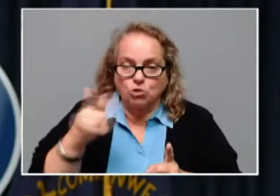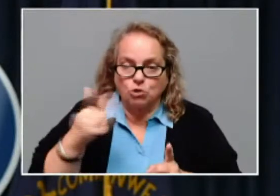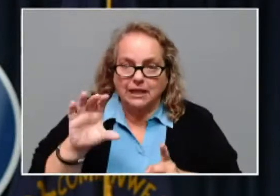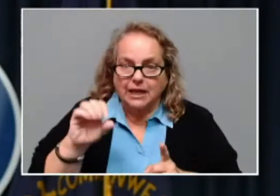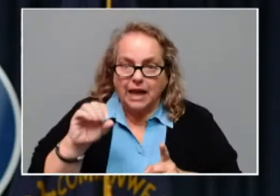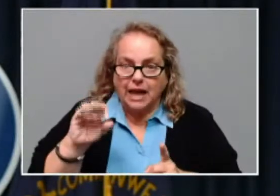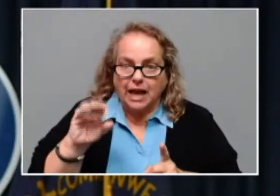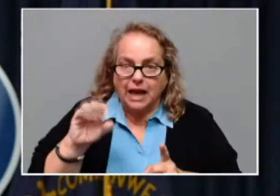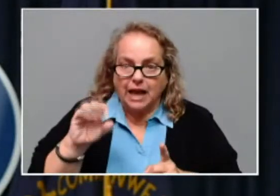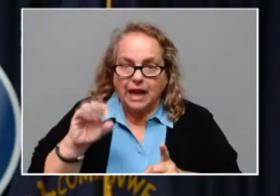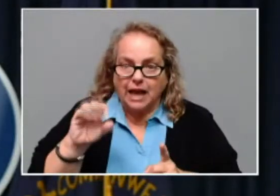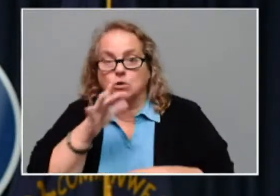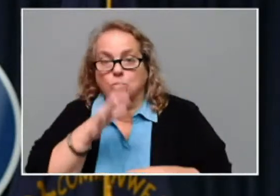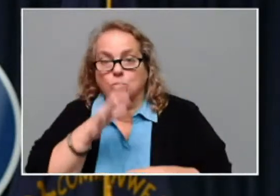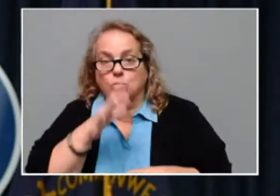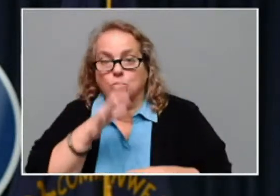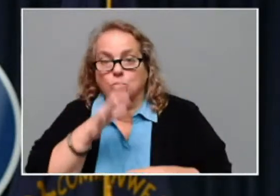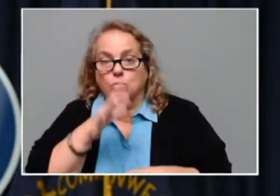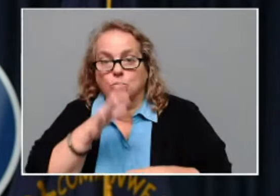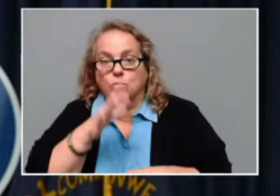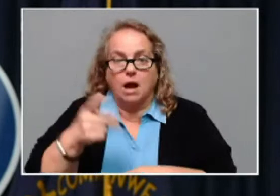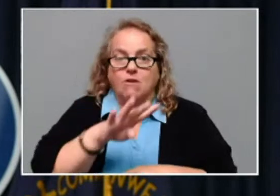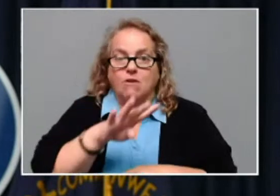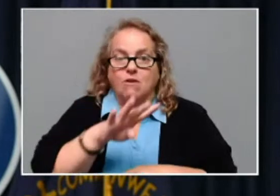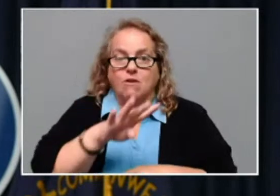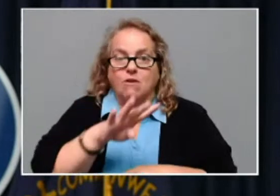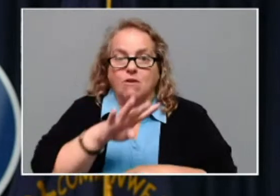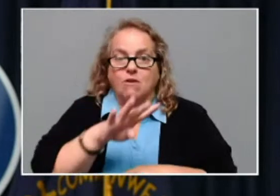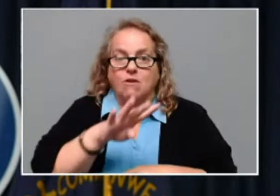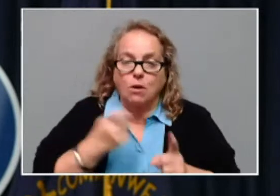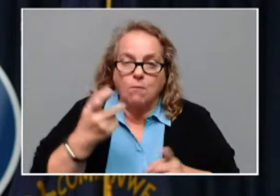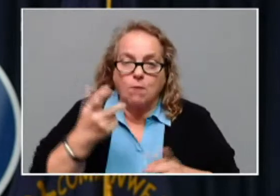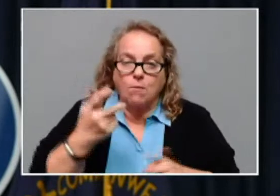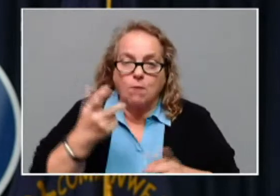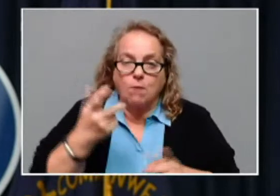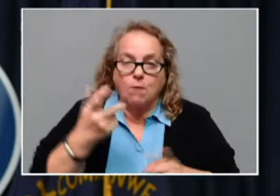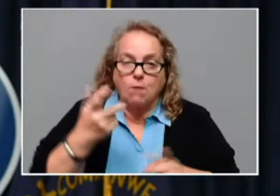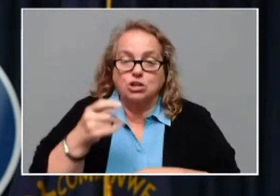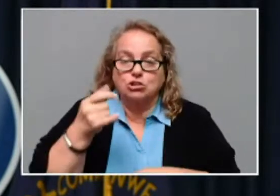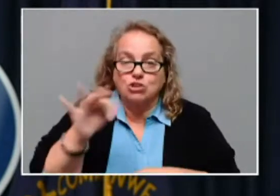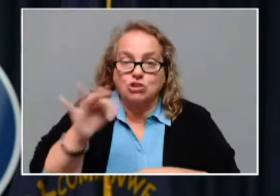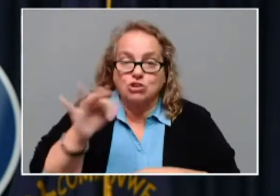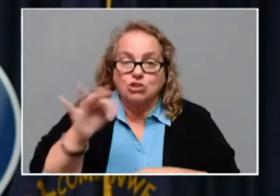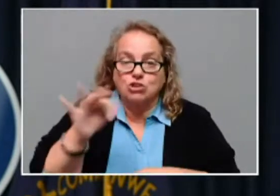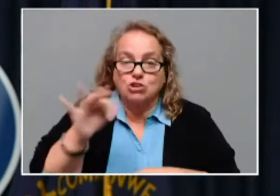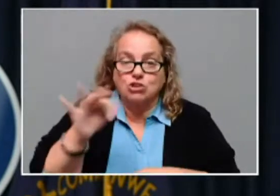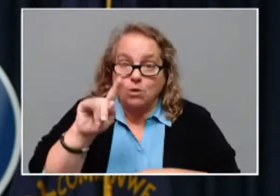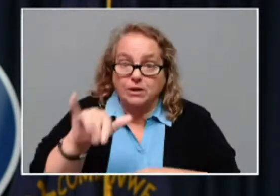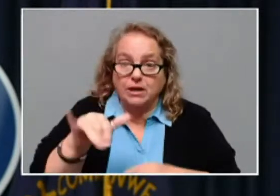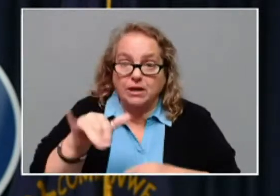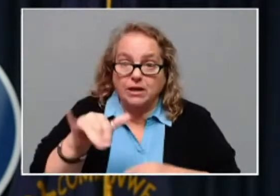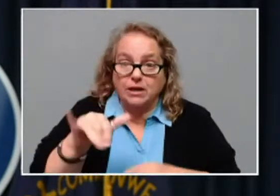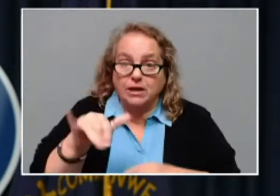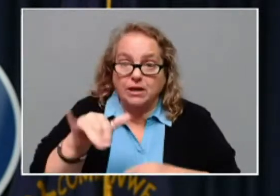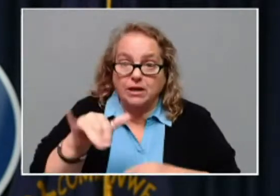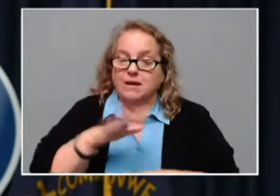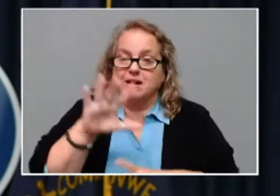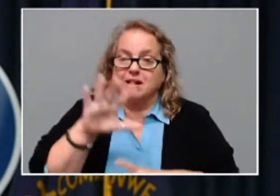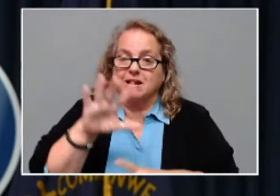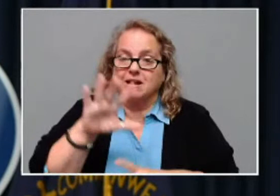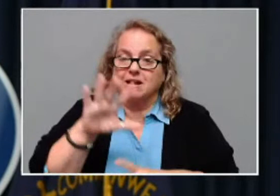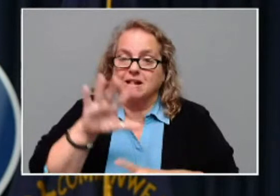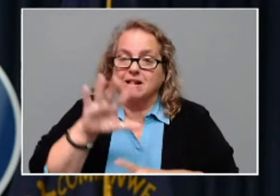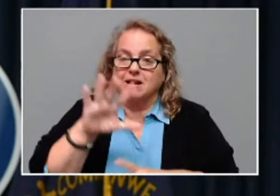from Greenup, 49-year-old woman from Harlan. Jefferson County lost 3 women, ages 51, 51, and 52,